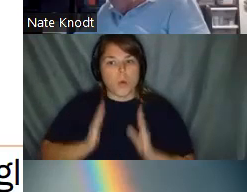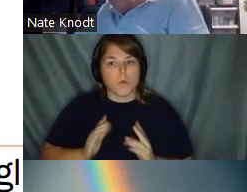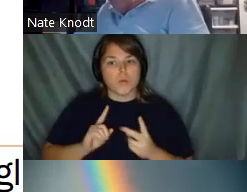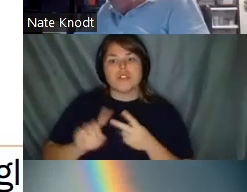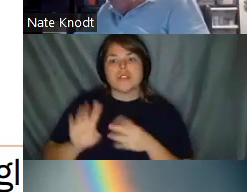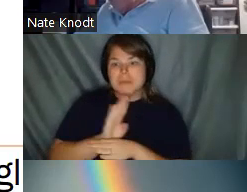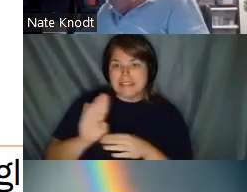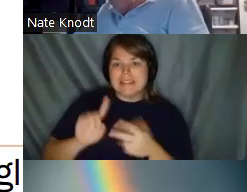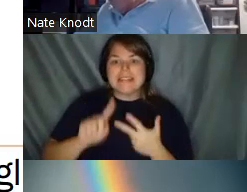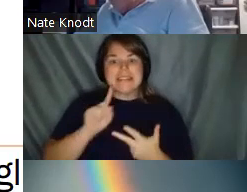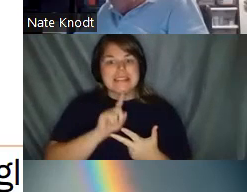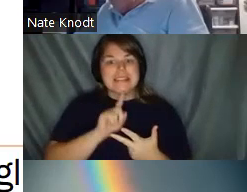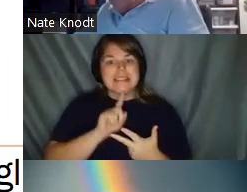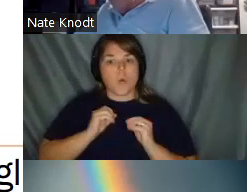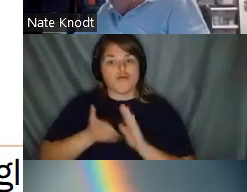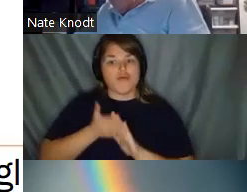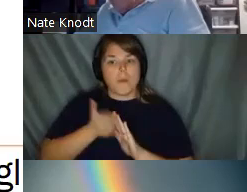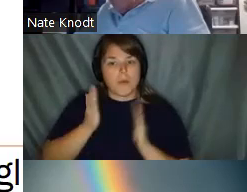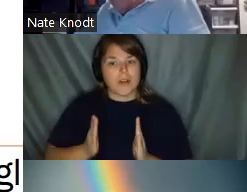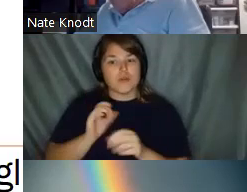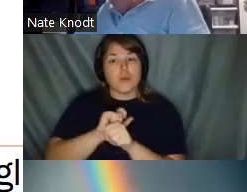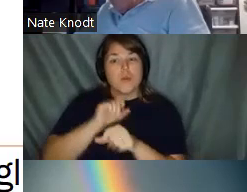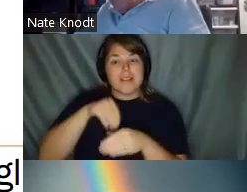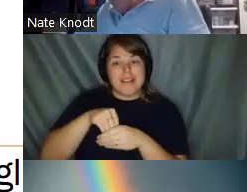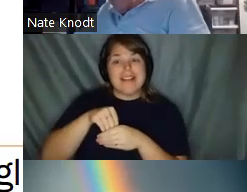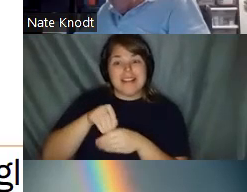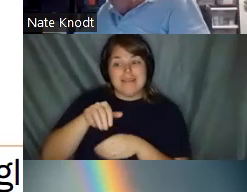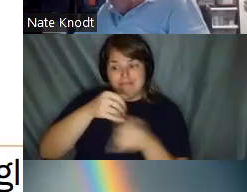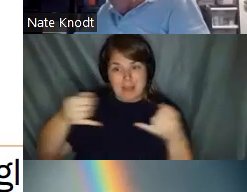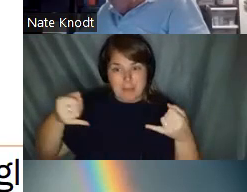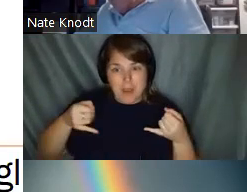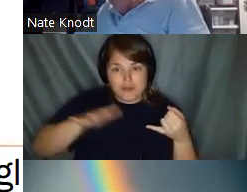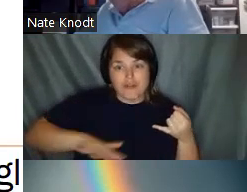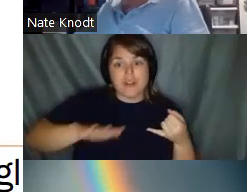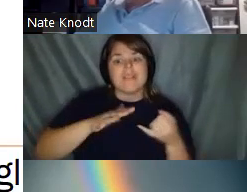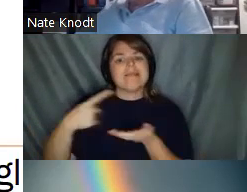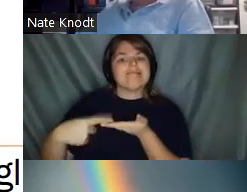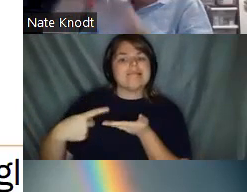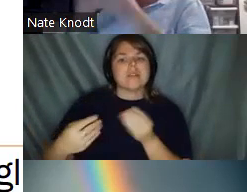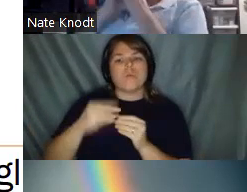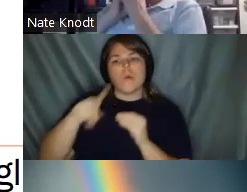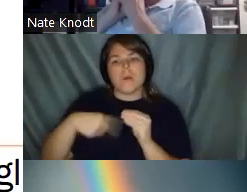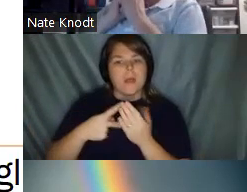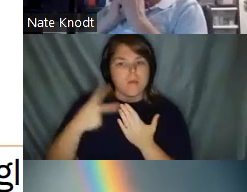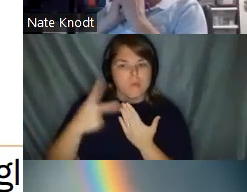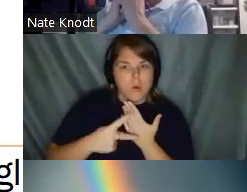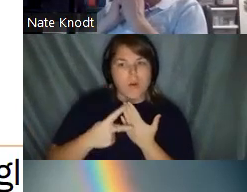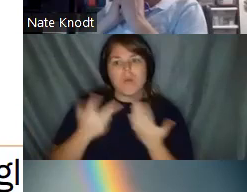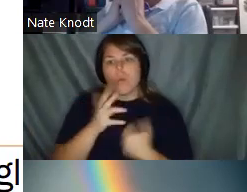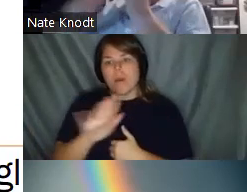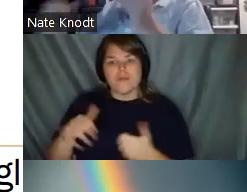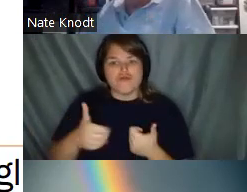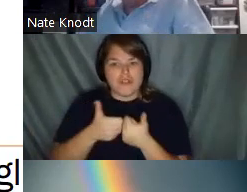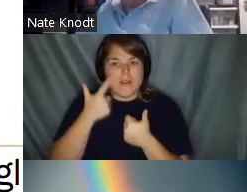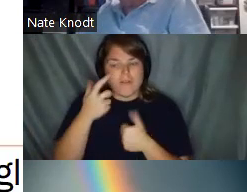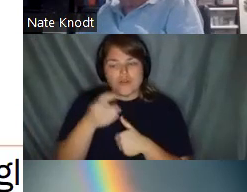operators that are working in the boundary, and that we can actually reach out to and talk to them really intimately about the program, see their challenges with transitioning to an